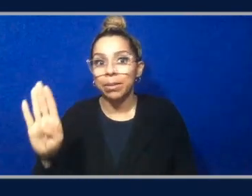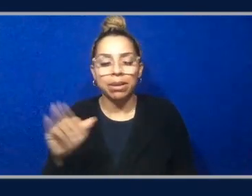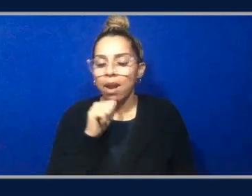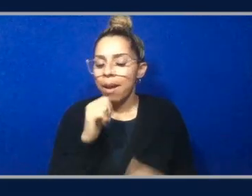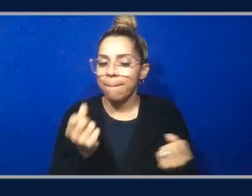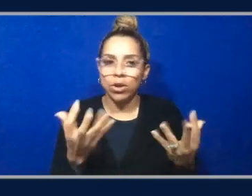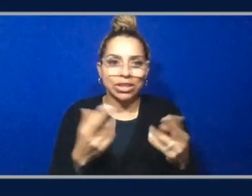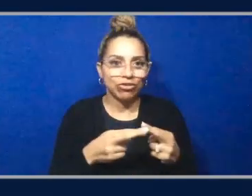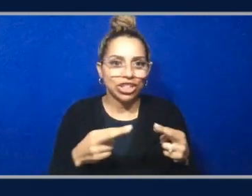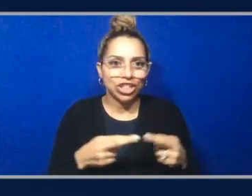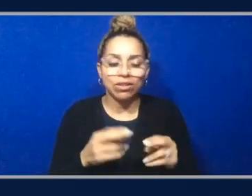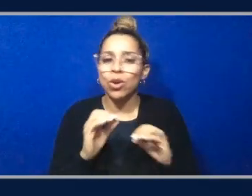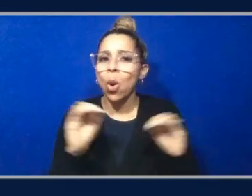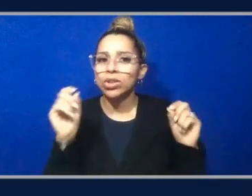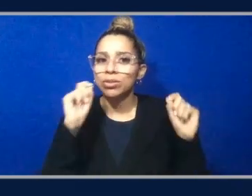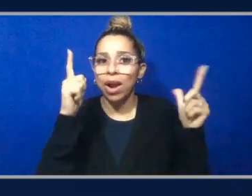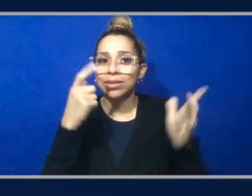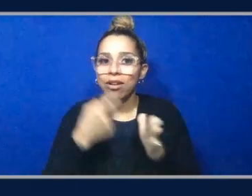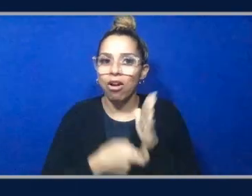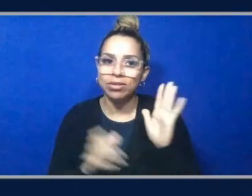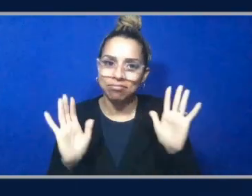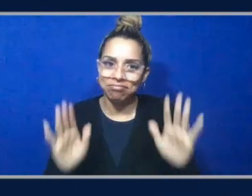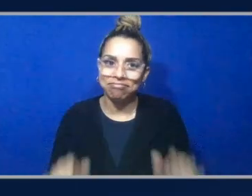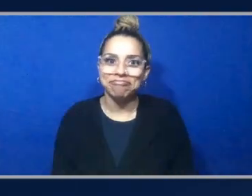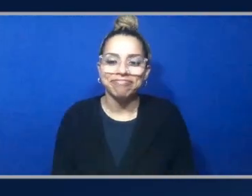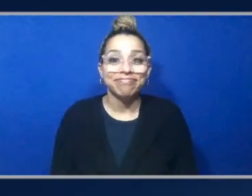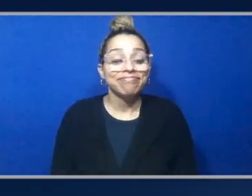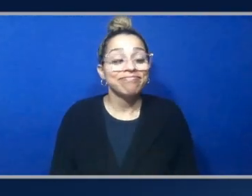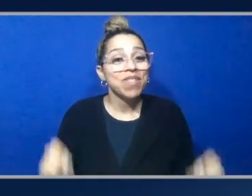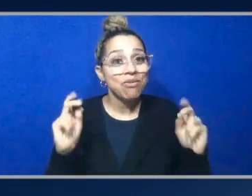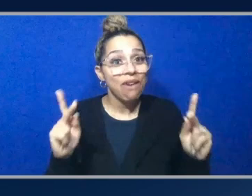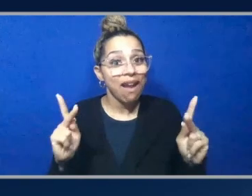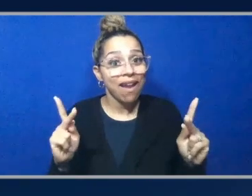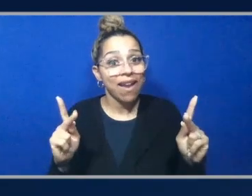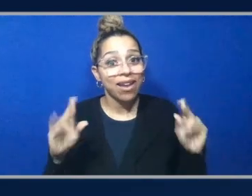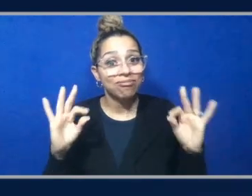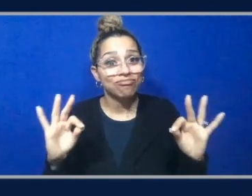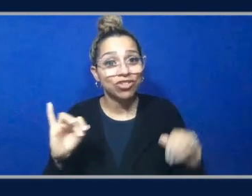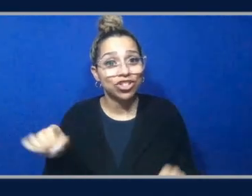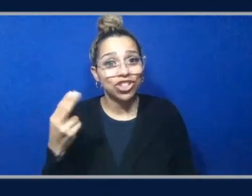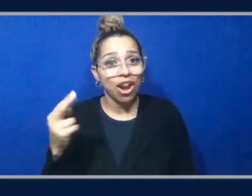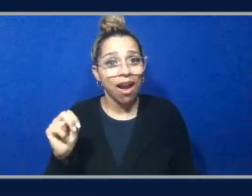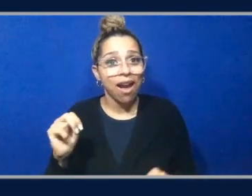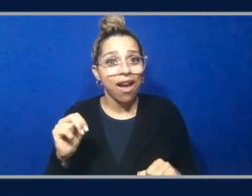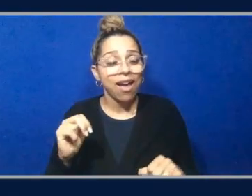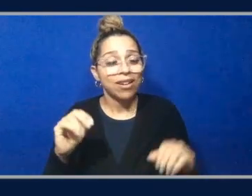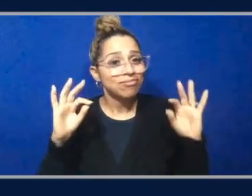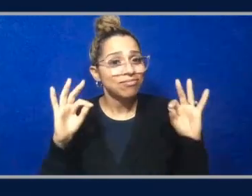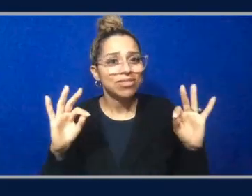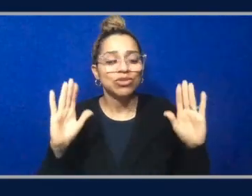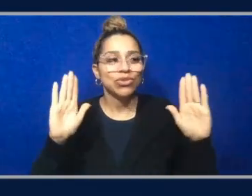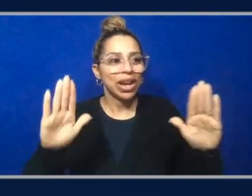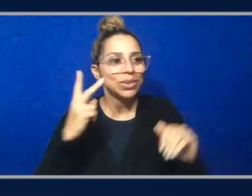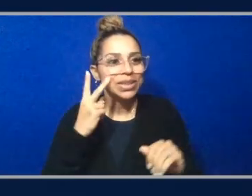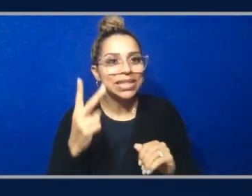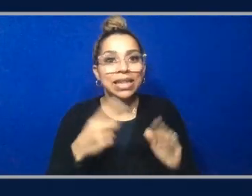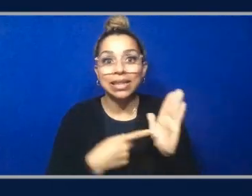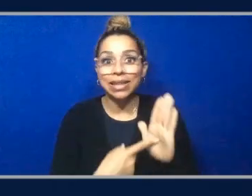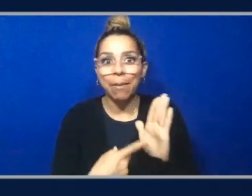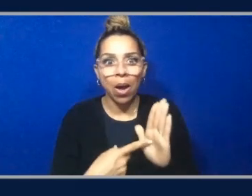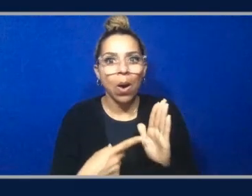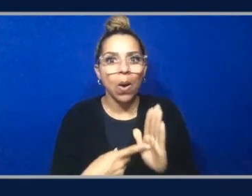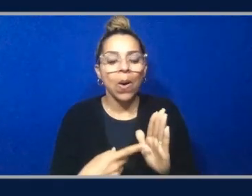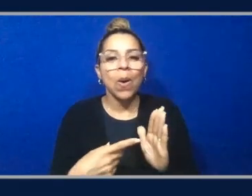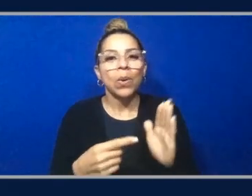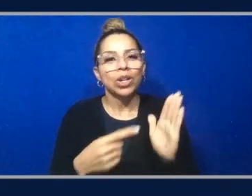So no surprise cost there. All right. Well, Jean, this has been great. I love seeing the demo and getting folks in here to see what it is that you've